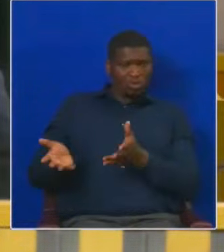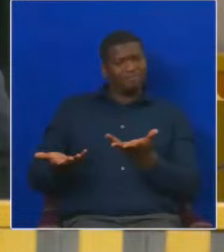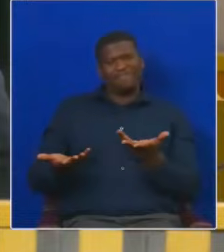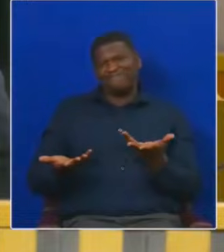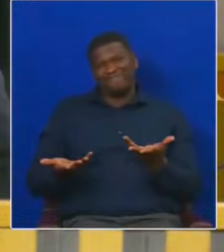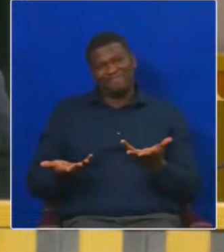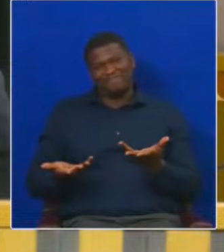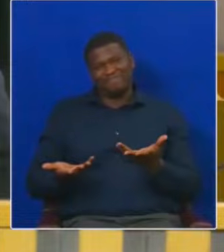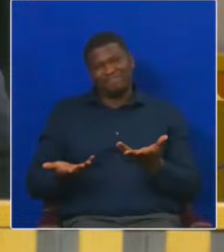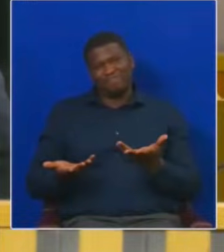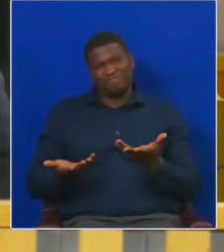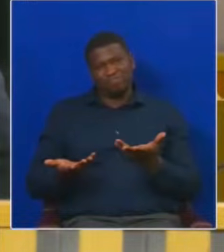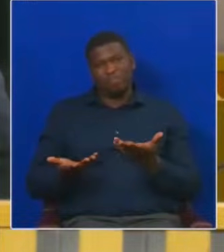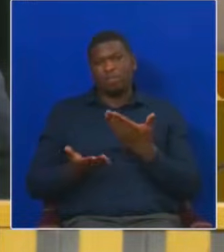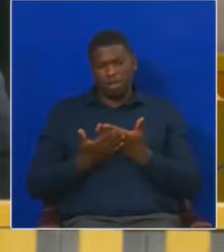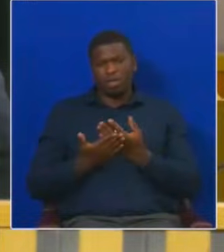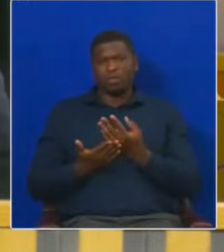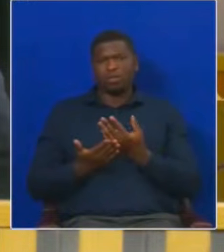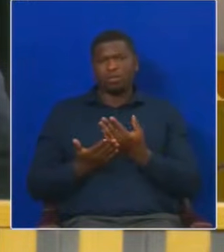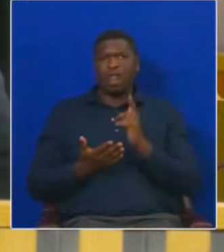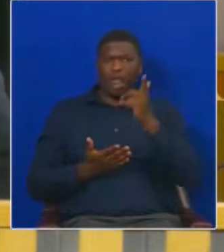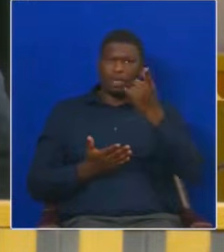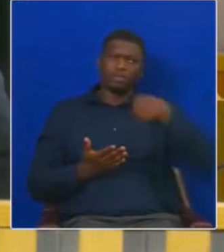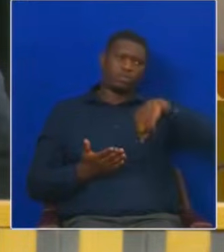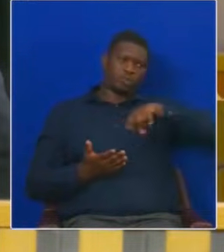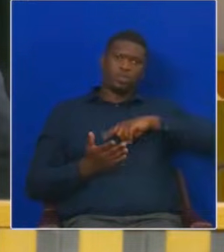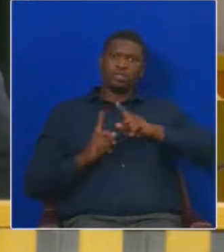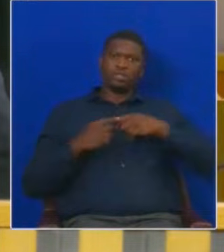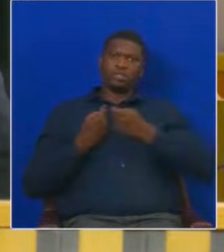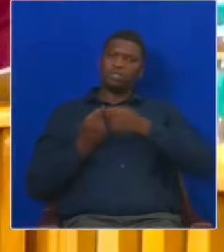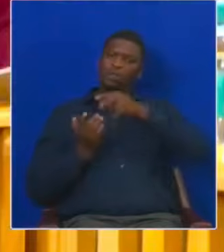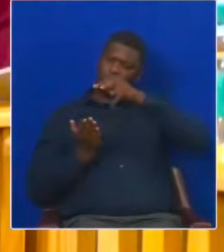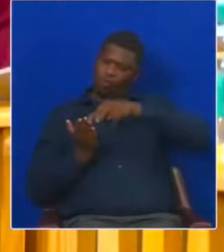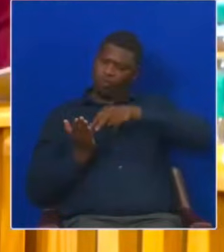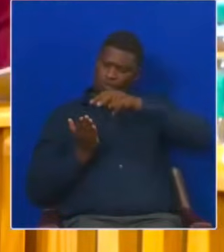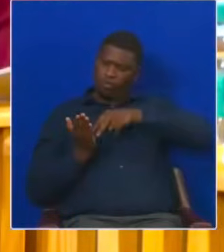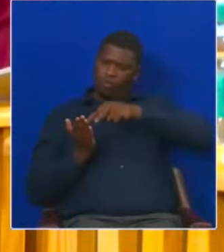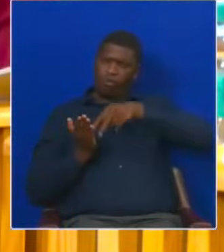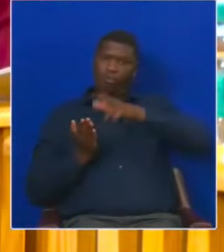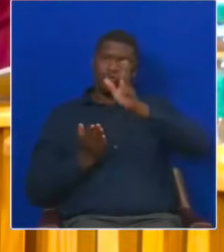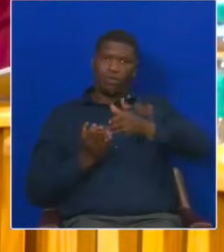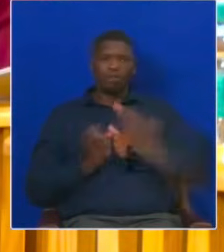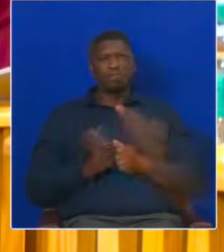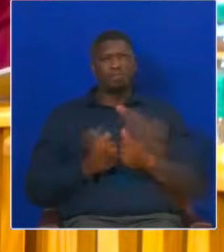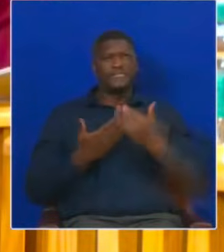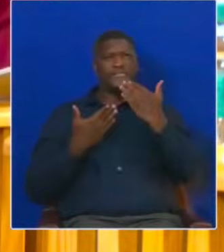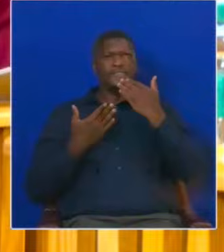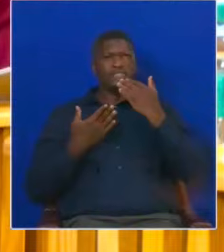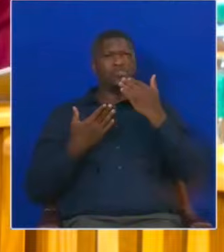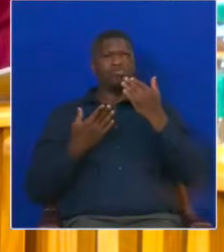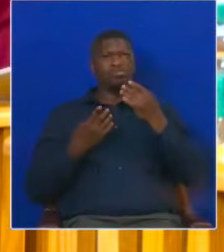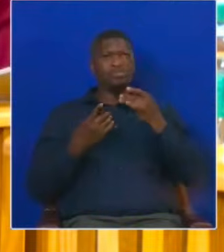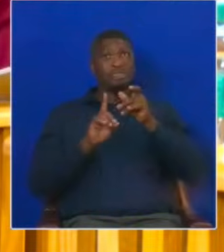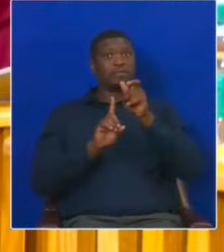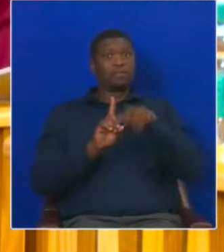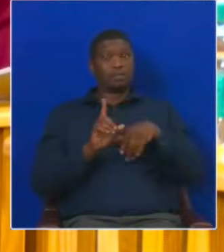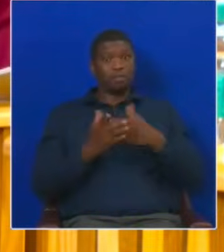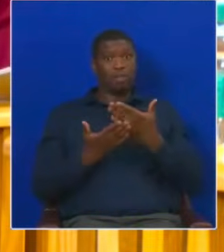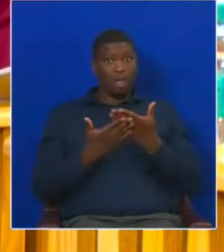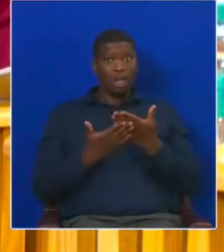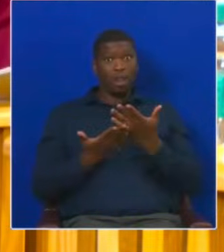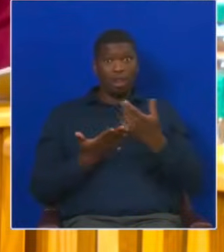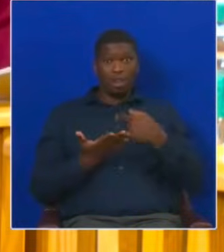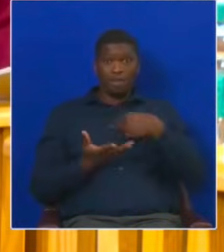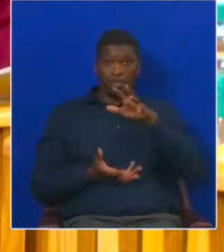will definitely look at them more closely. Thank you, Chairperson. Could I wrap up just two